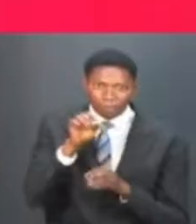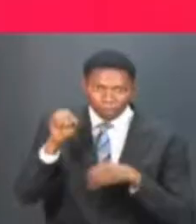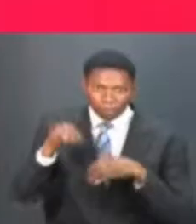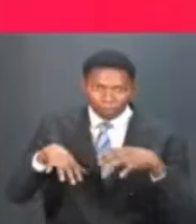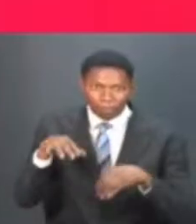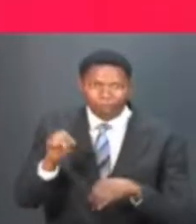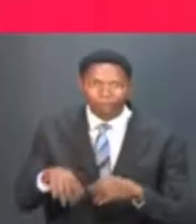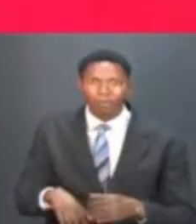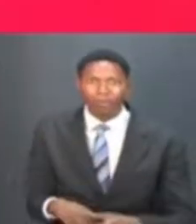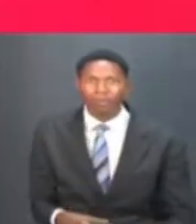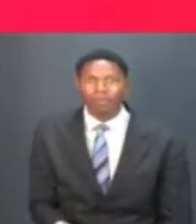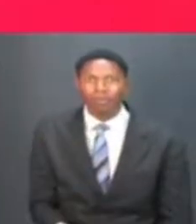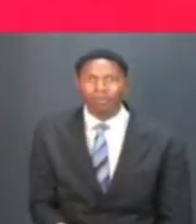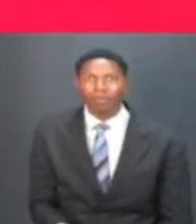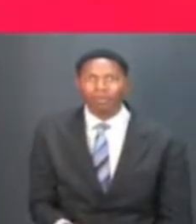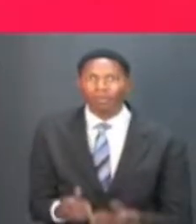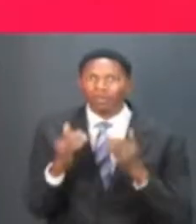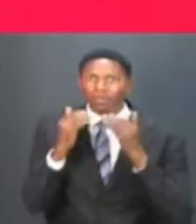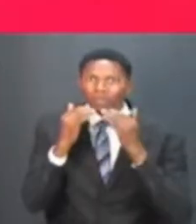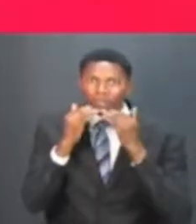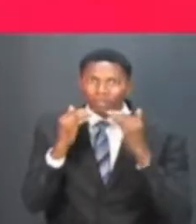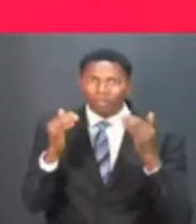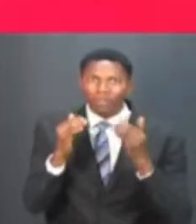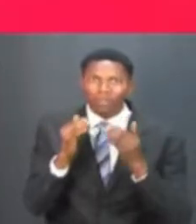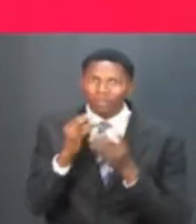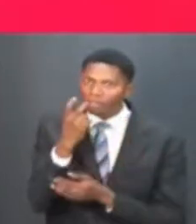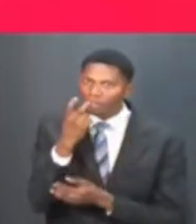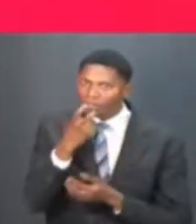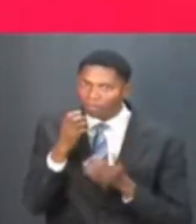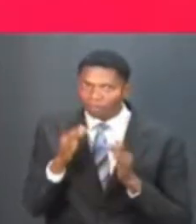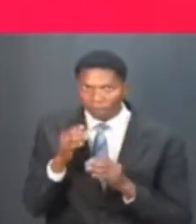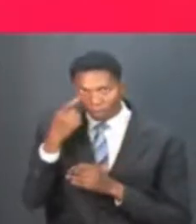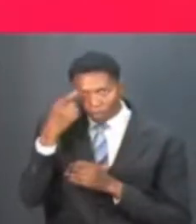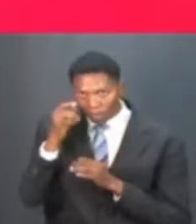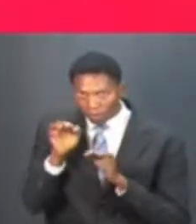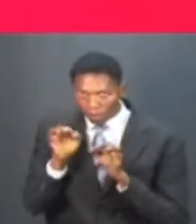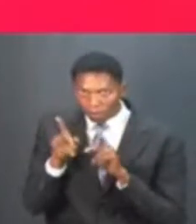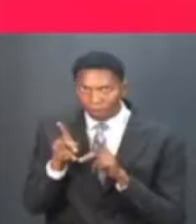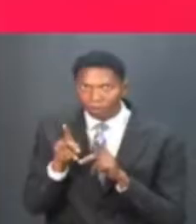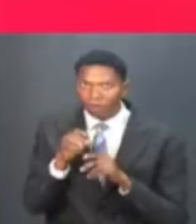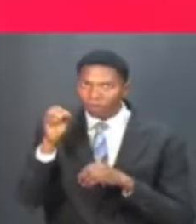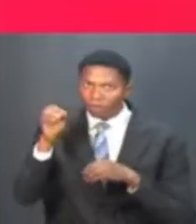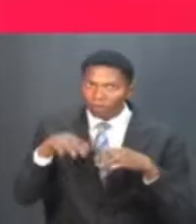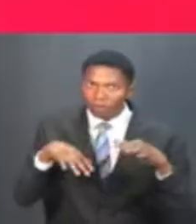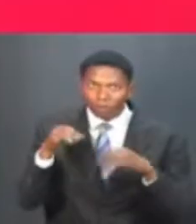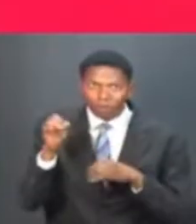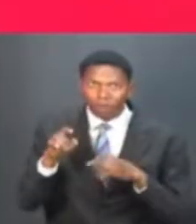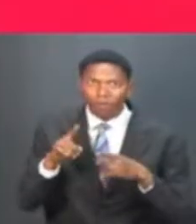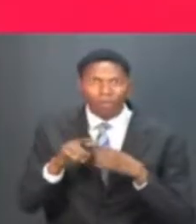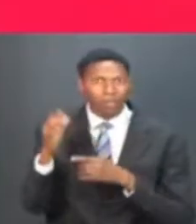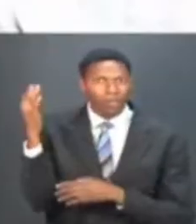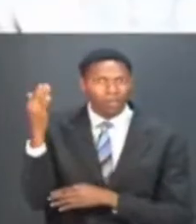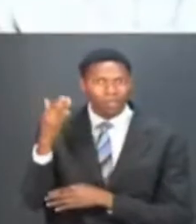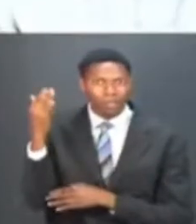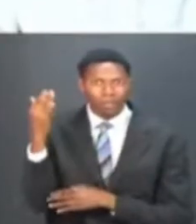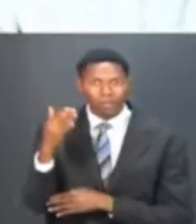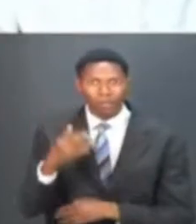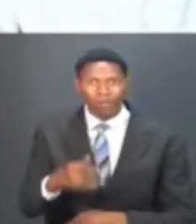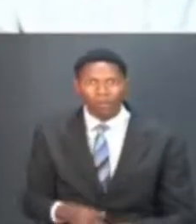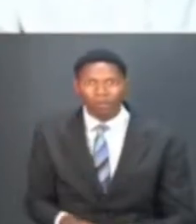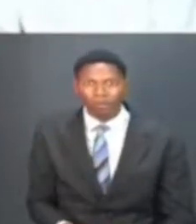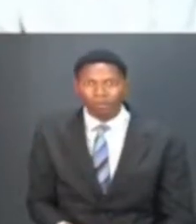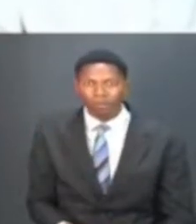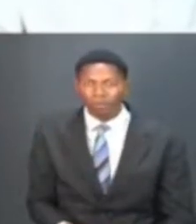Yes, please. Thank you very much, Right Honorable Speaker, for the opportunity to contribute to this statement. And let me